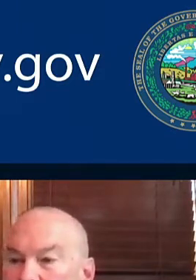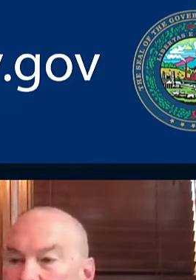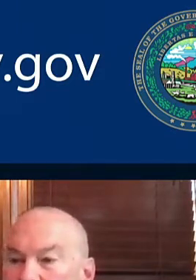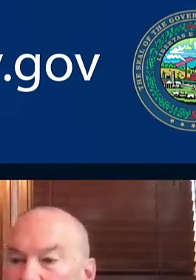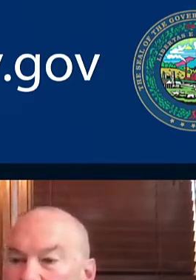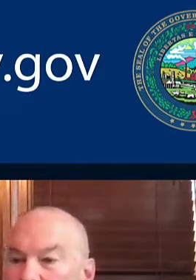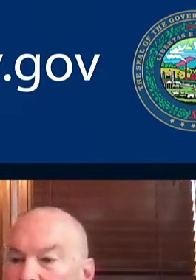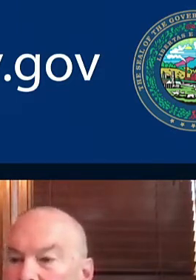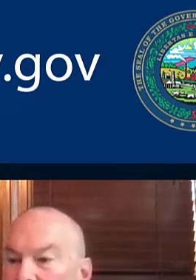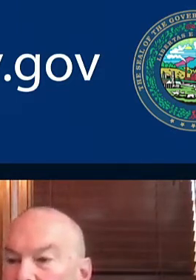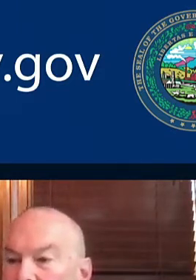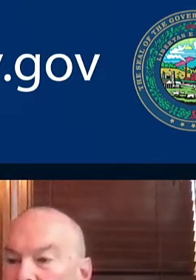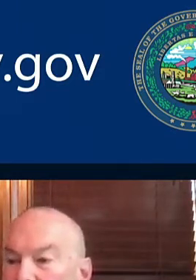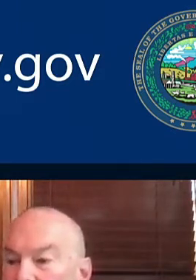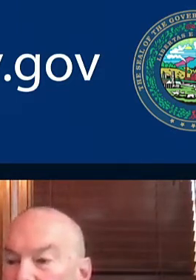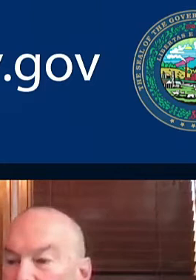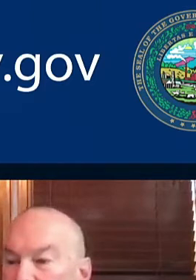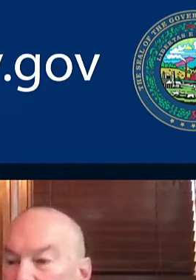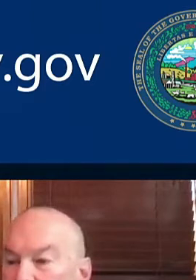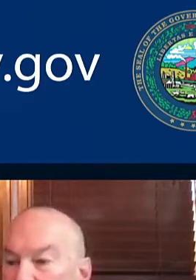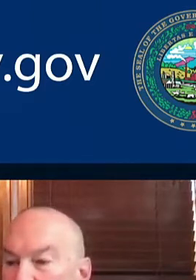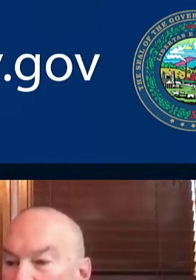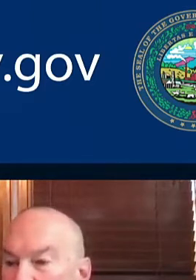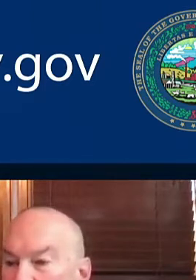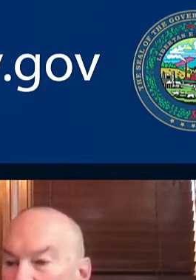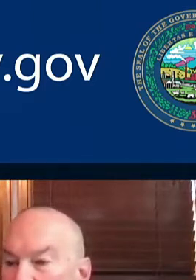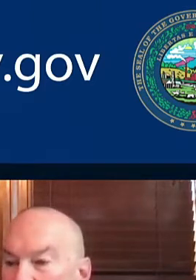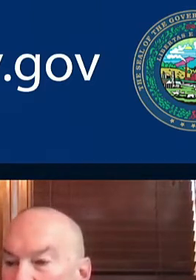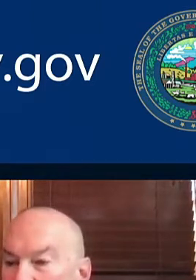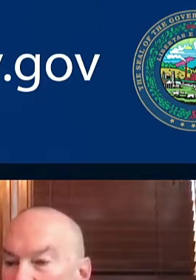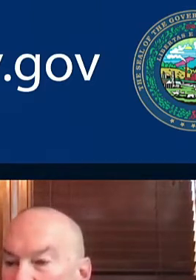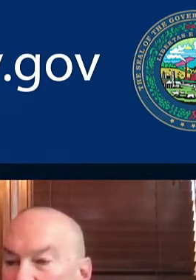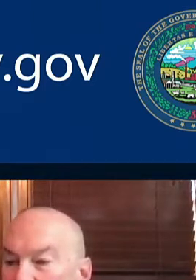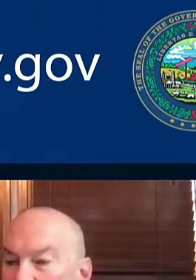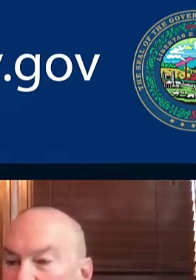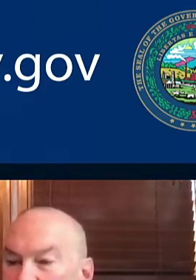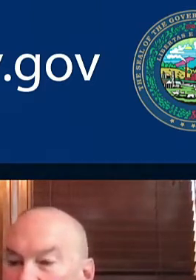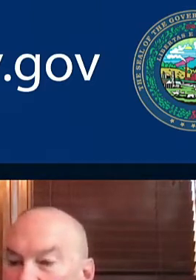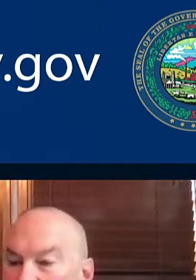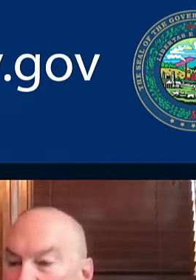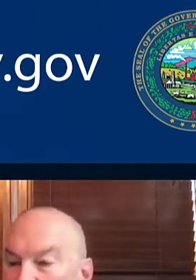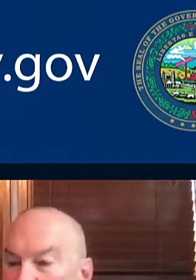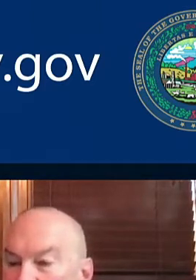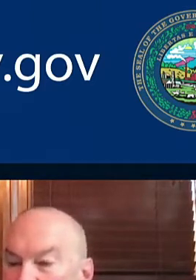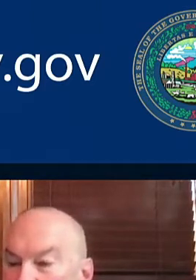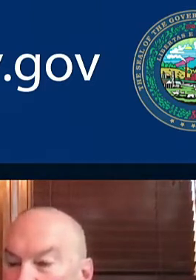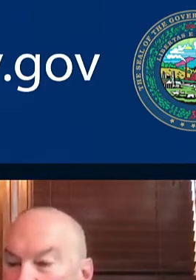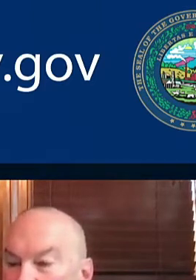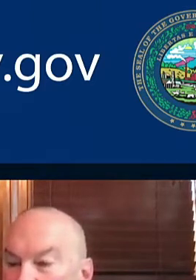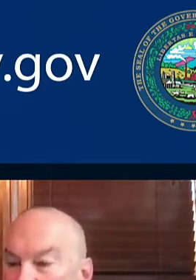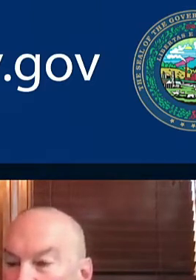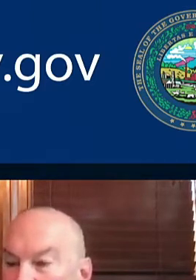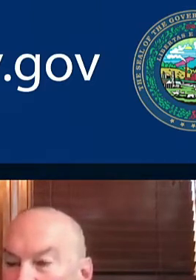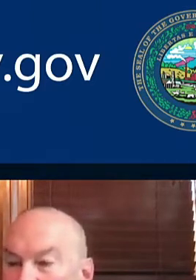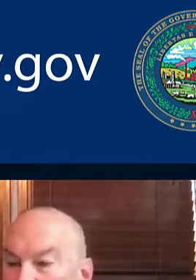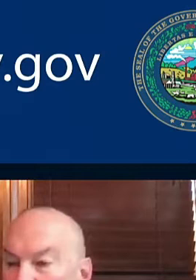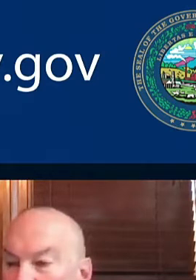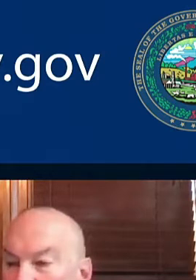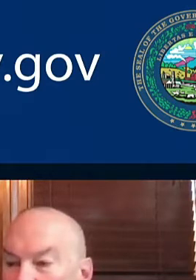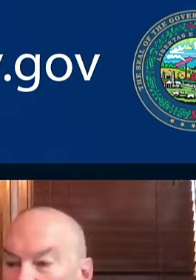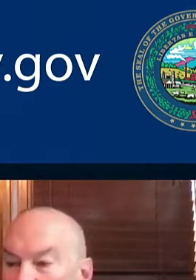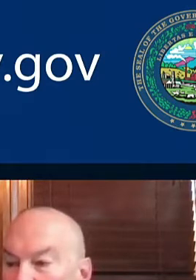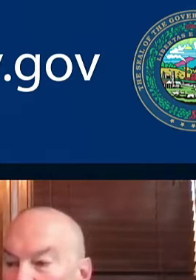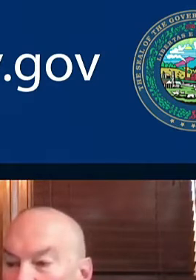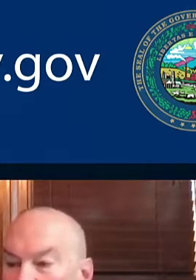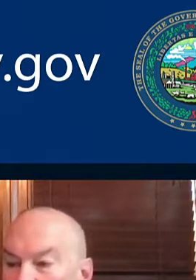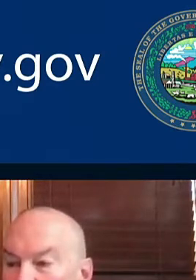to 5 days during a time where there is an alarm out about Omicron that, it's about